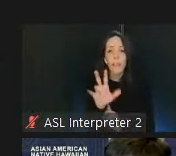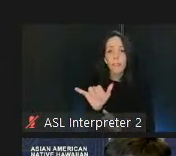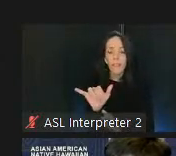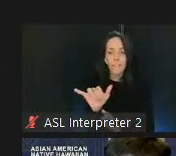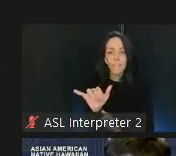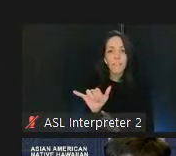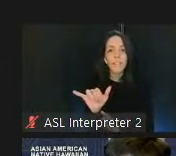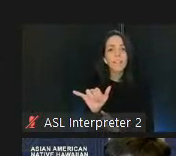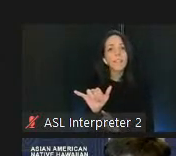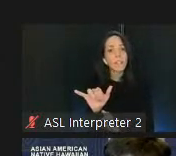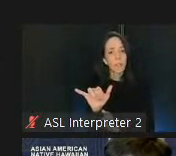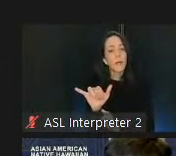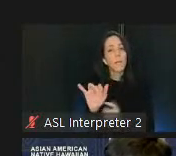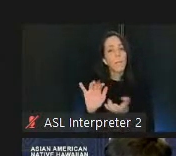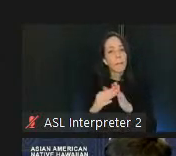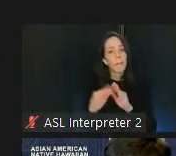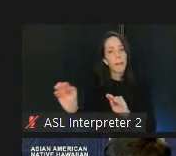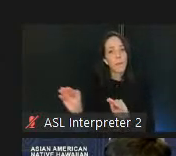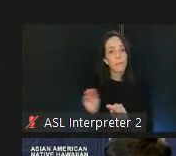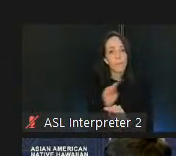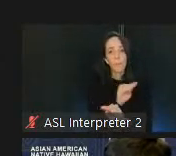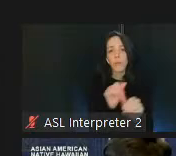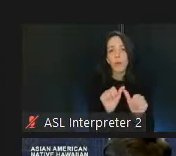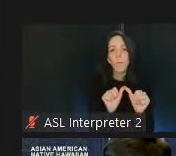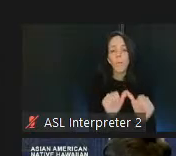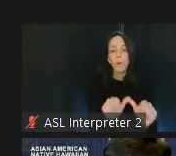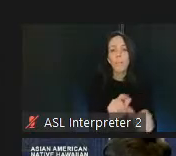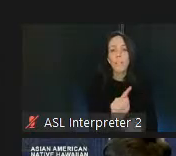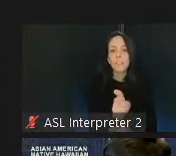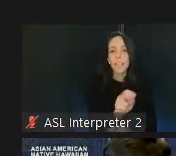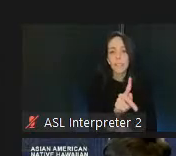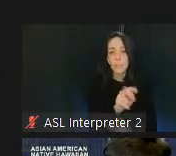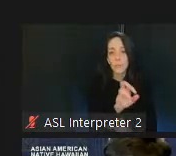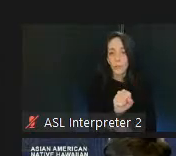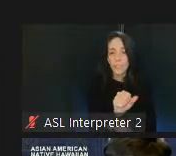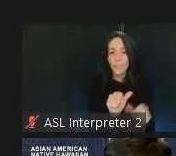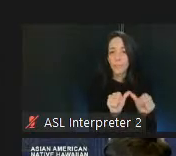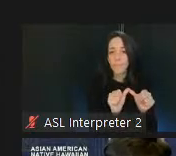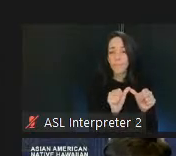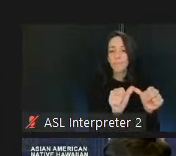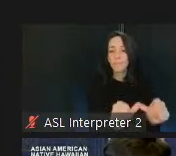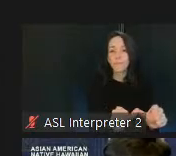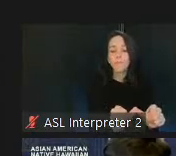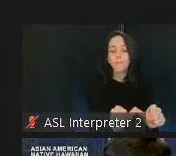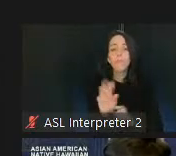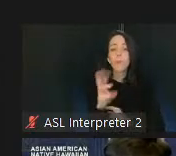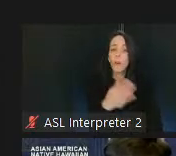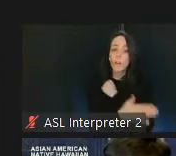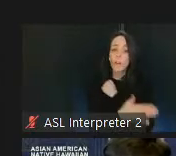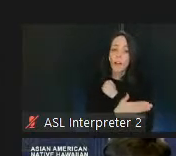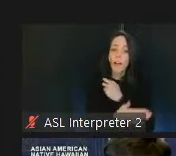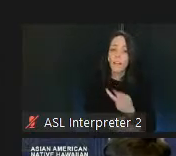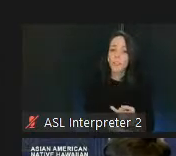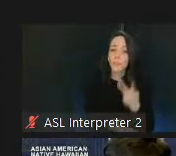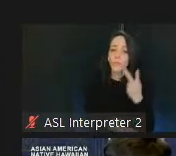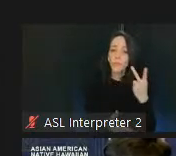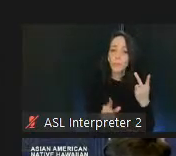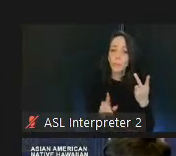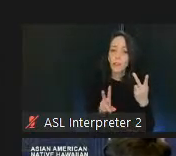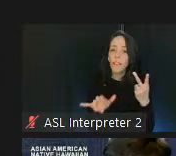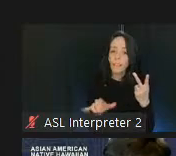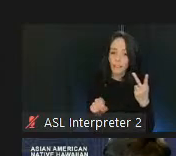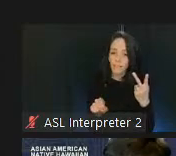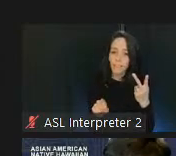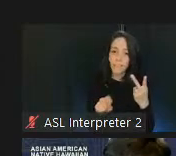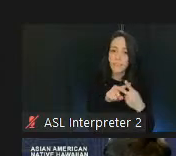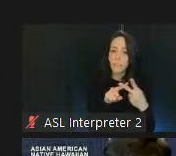permanent tax rates. Washington County had two such temporary property tax levies in effect